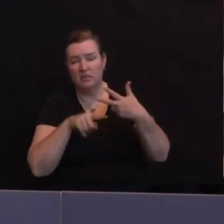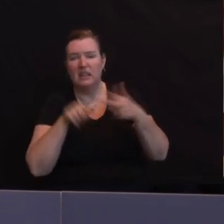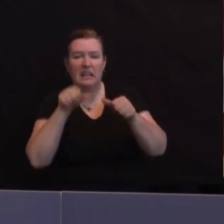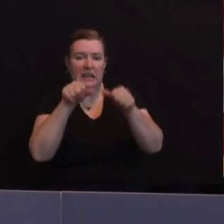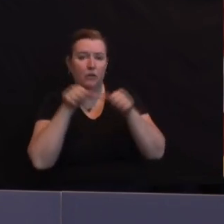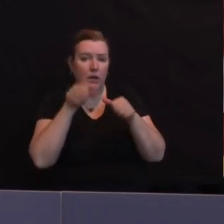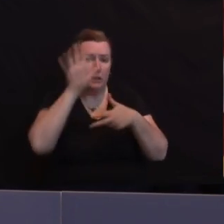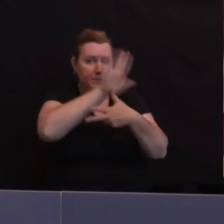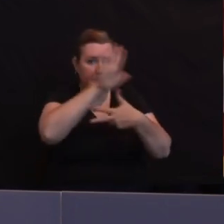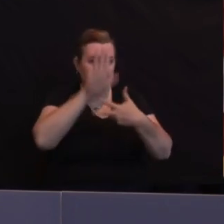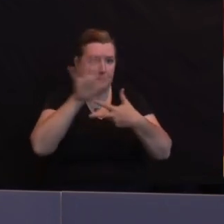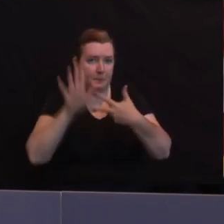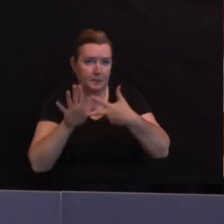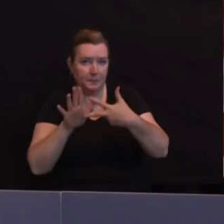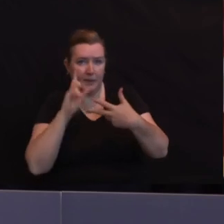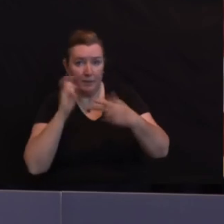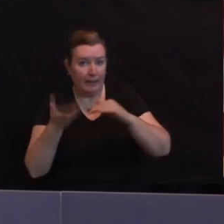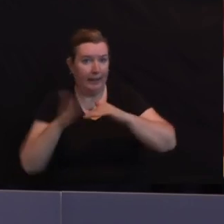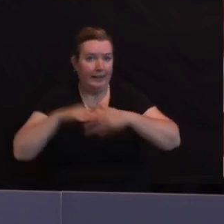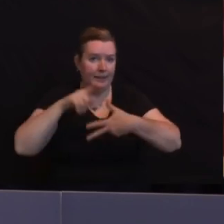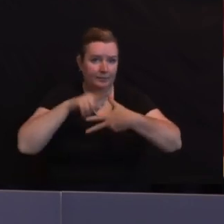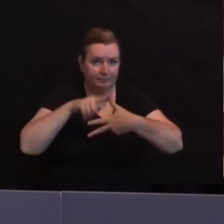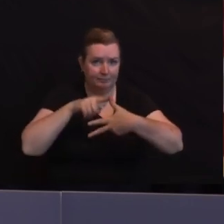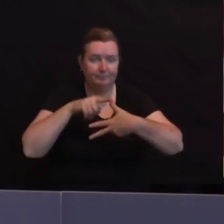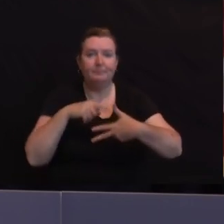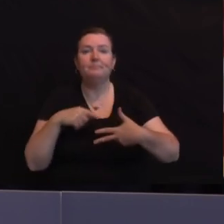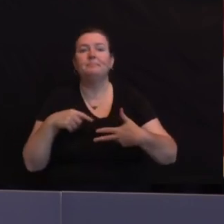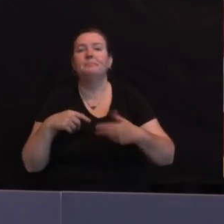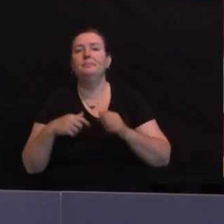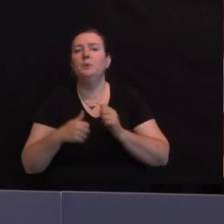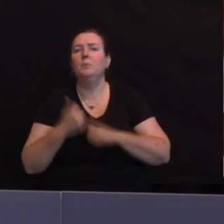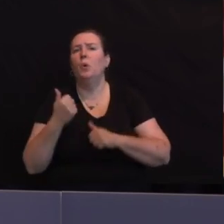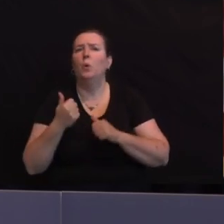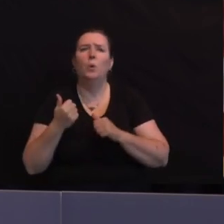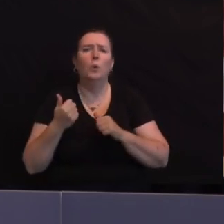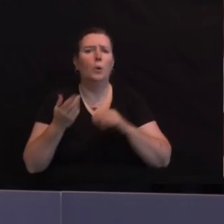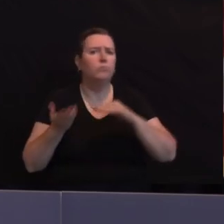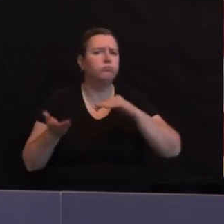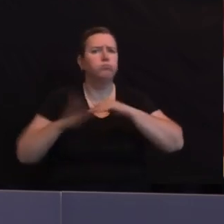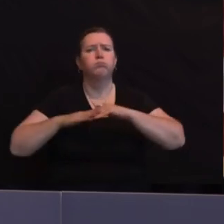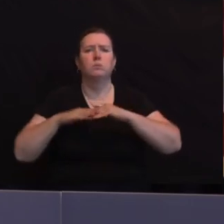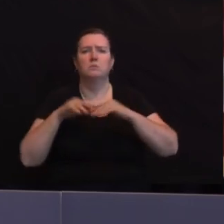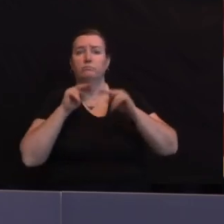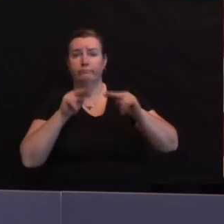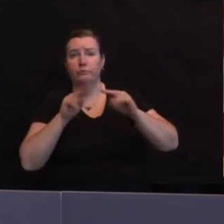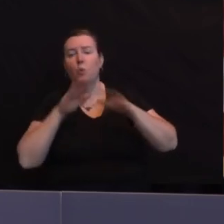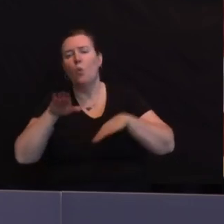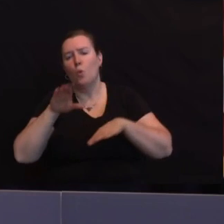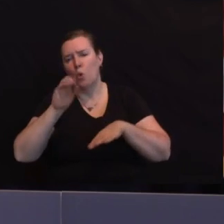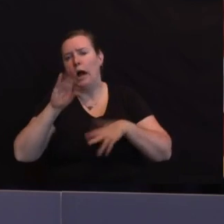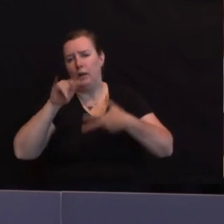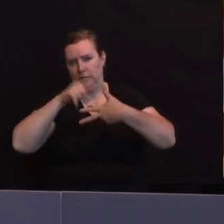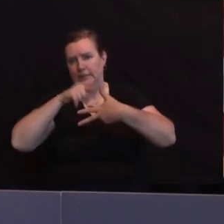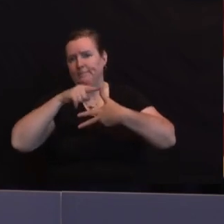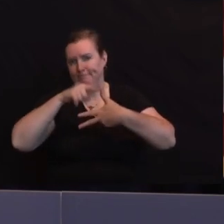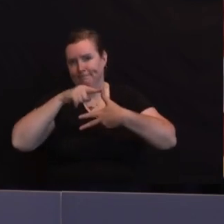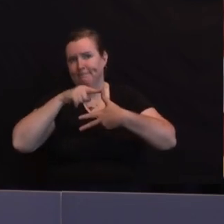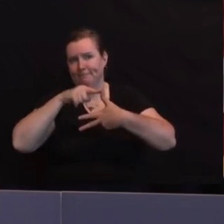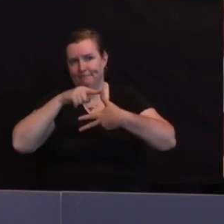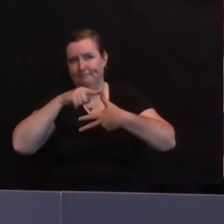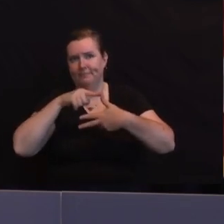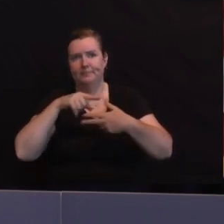in cases. Most notable is the increase in cases that we have been following in Ocean County, and specifically